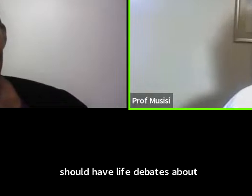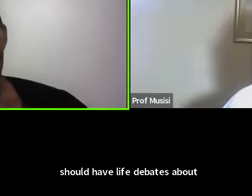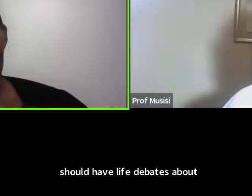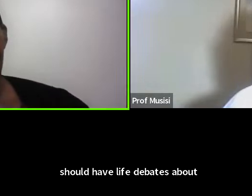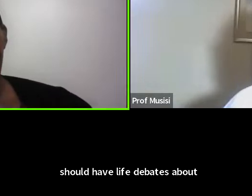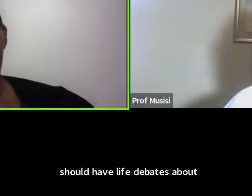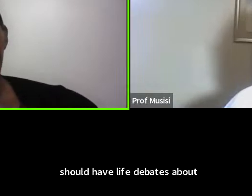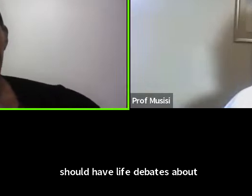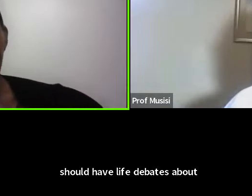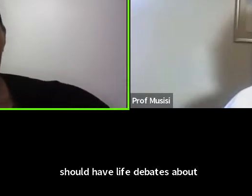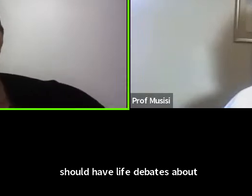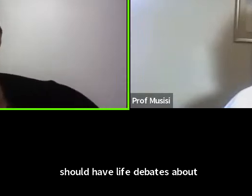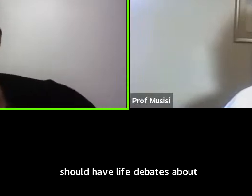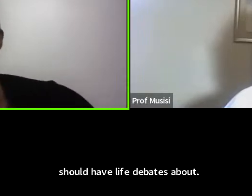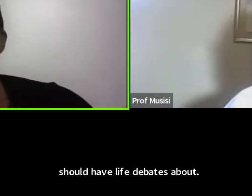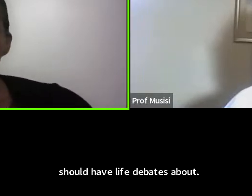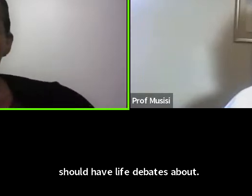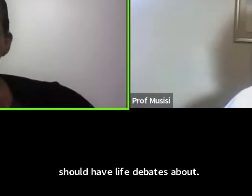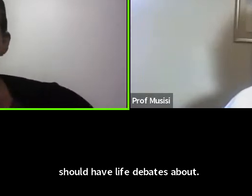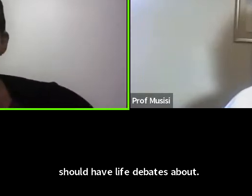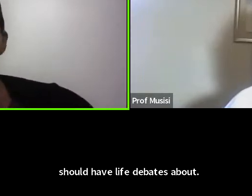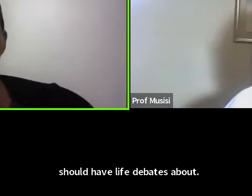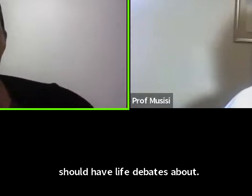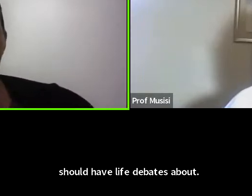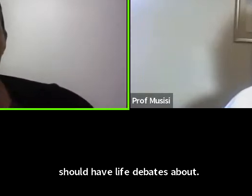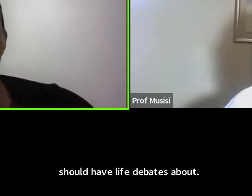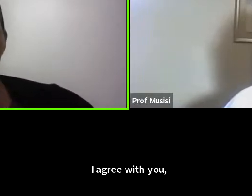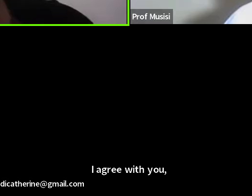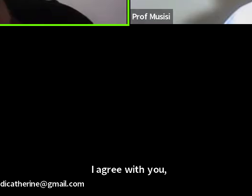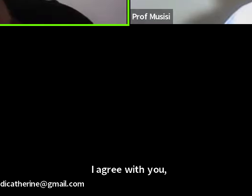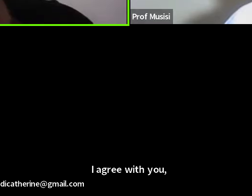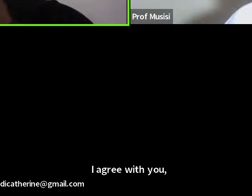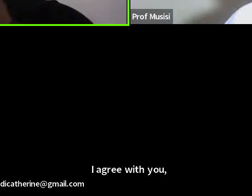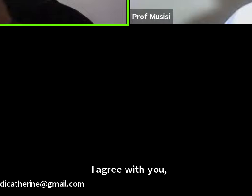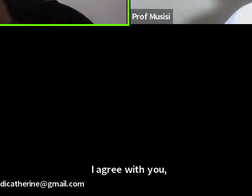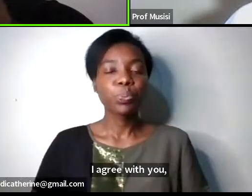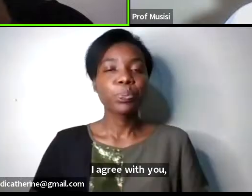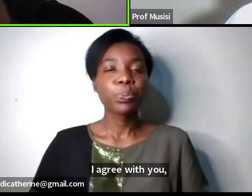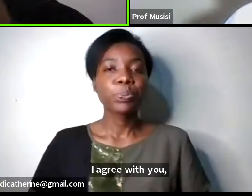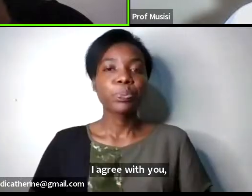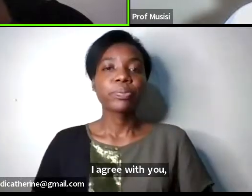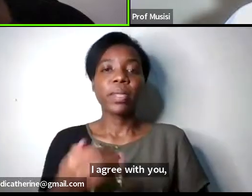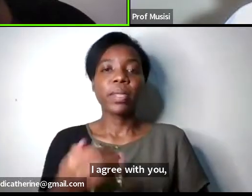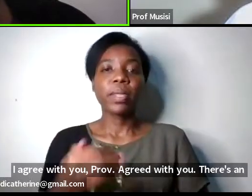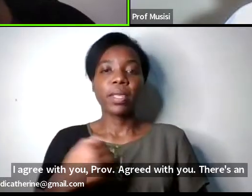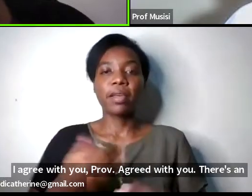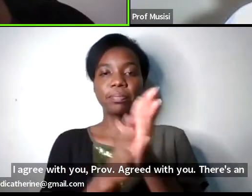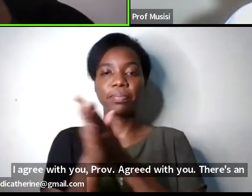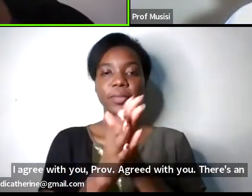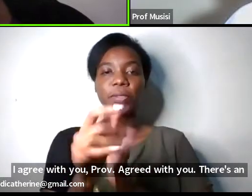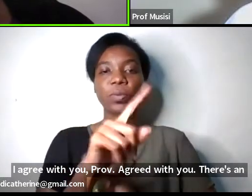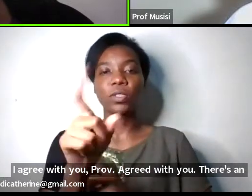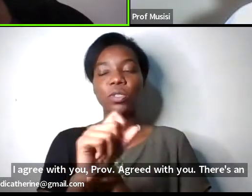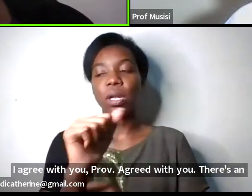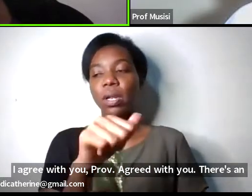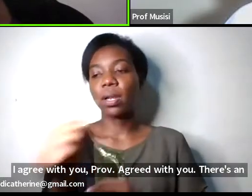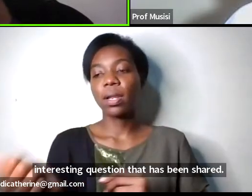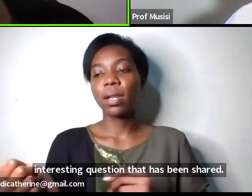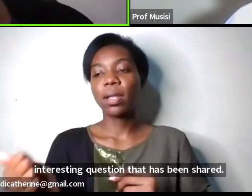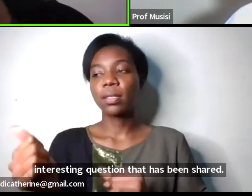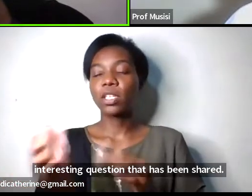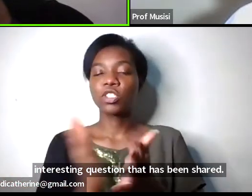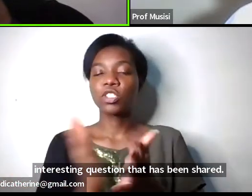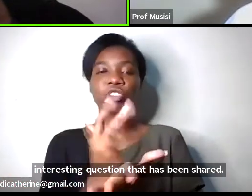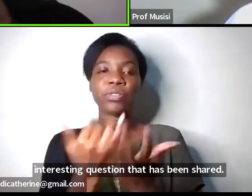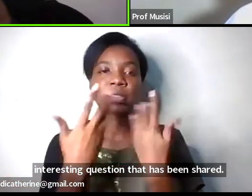I agreed with you, Prof. Agreed with you. There's an interesting question that has been shared. So there's a question here